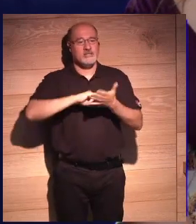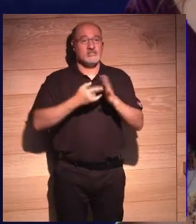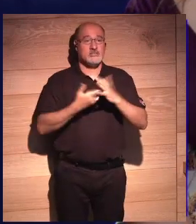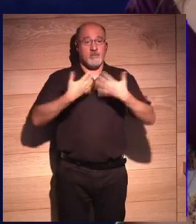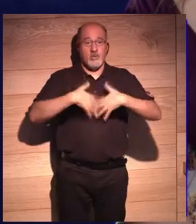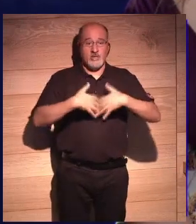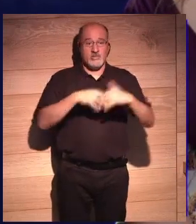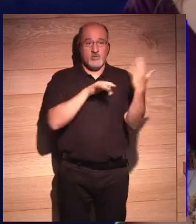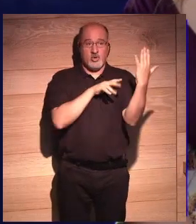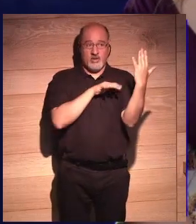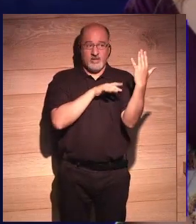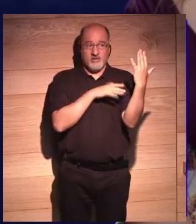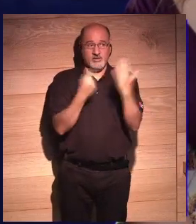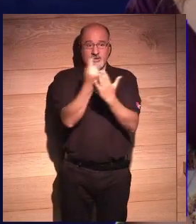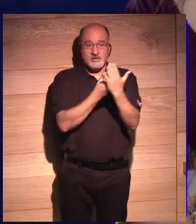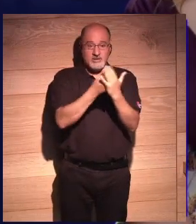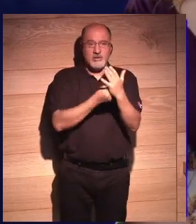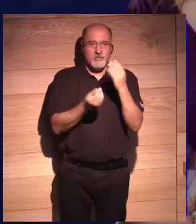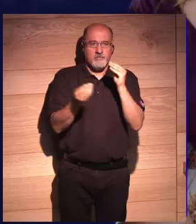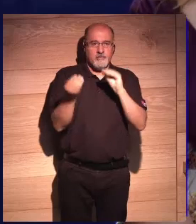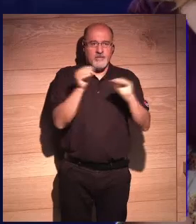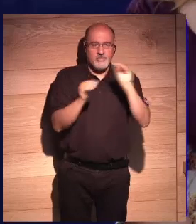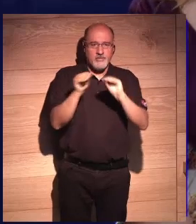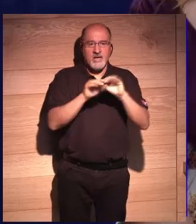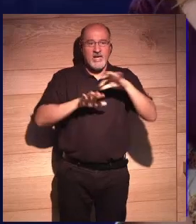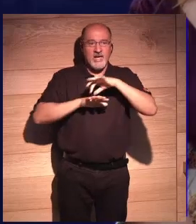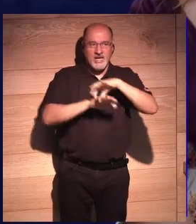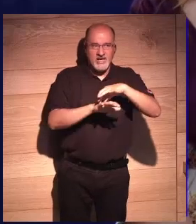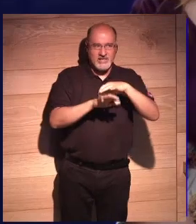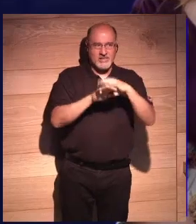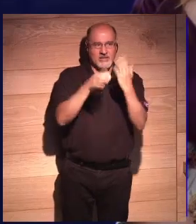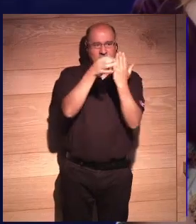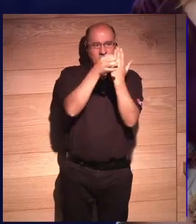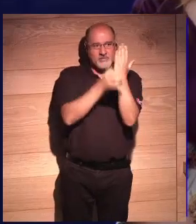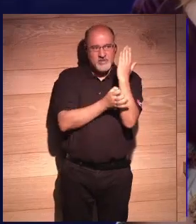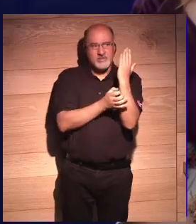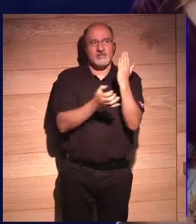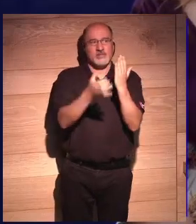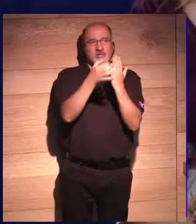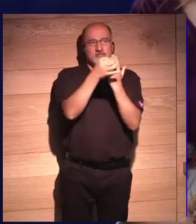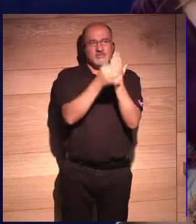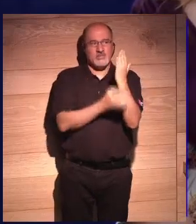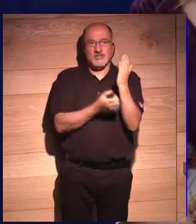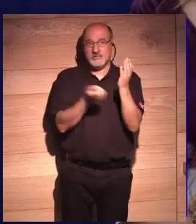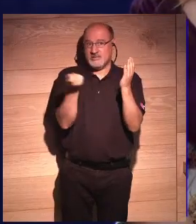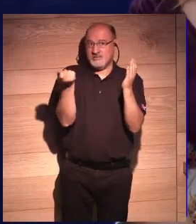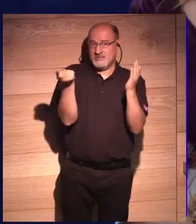using operational systems as computers, the designers